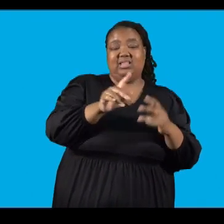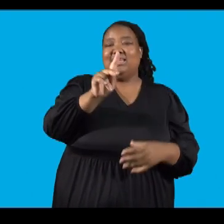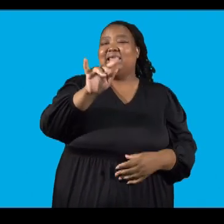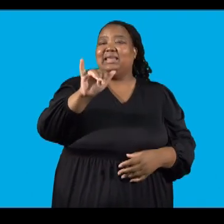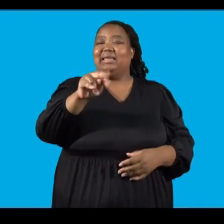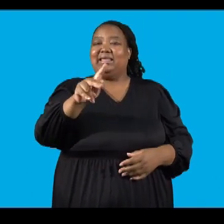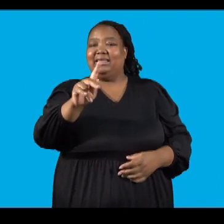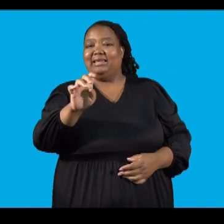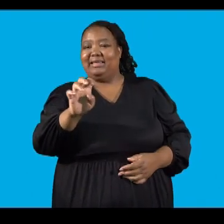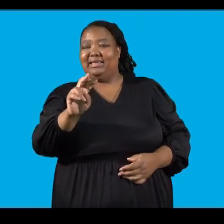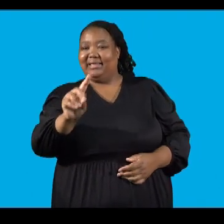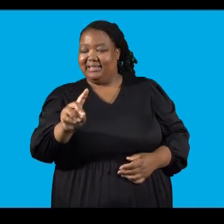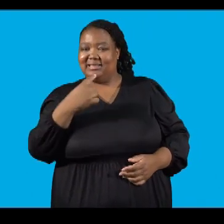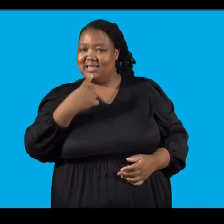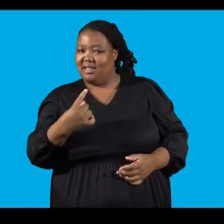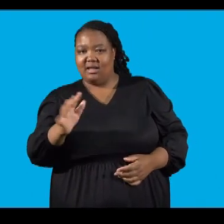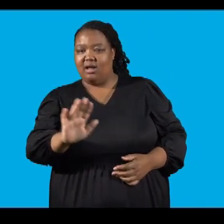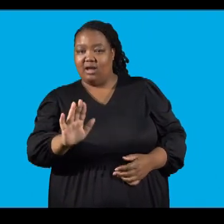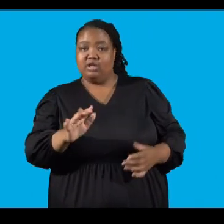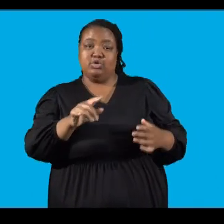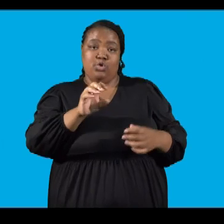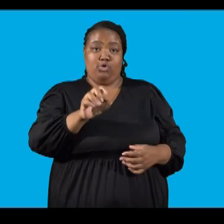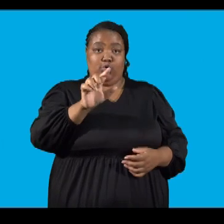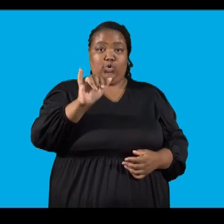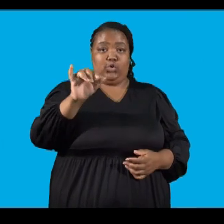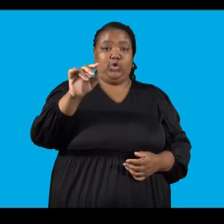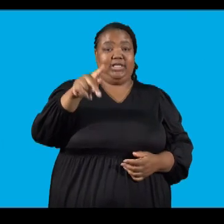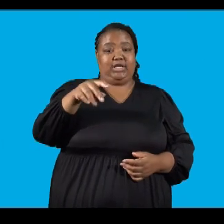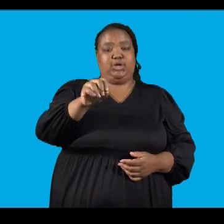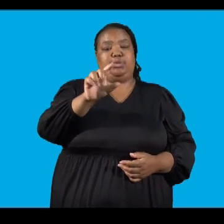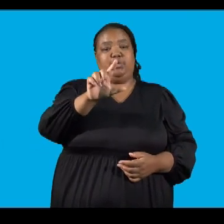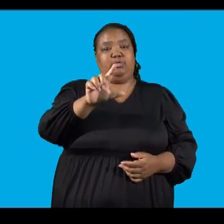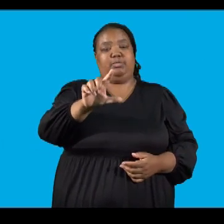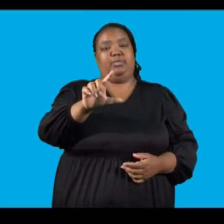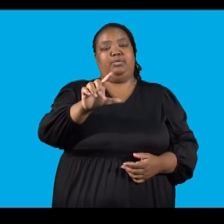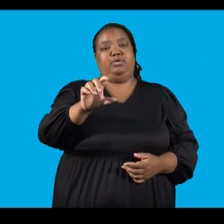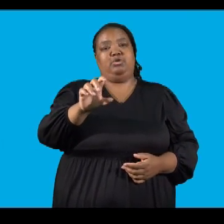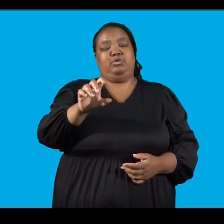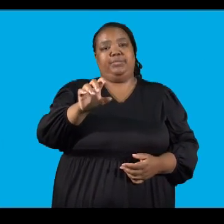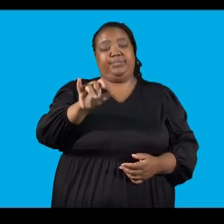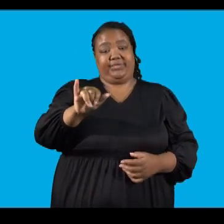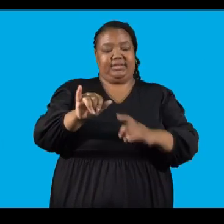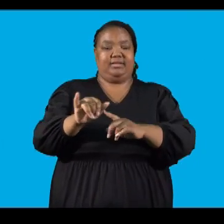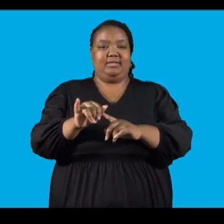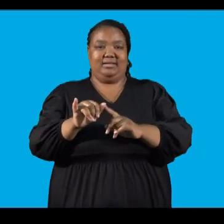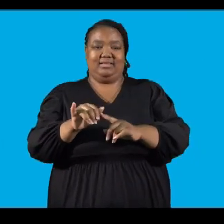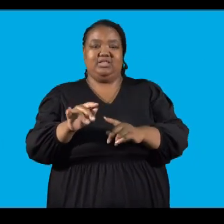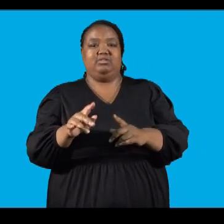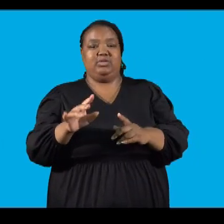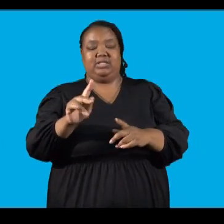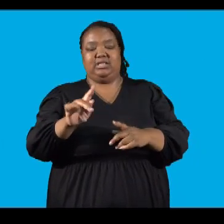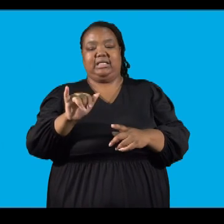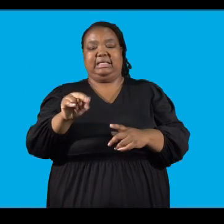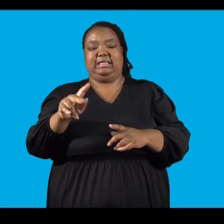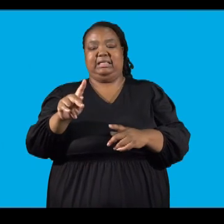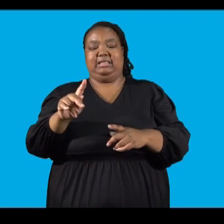that it should be a king demand curve. But because it's an oligopoly, we know that the demand curve of an oligopoly is a king demand curve.